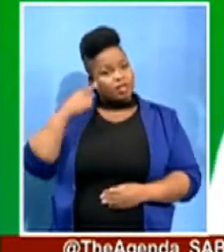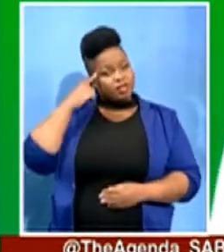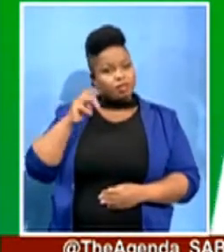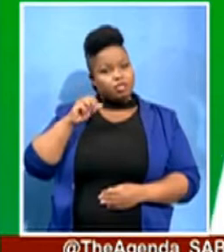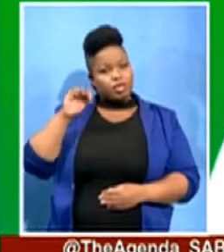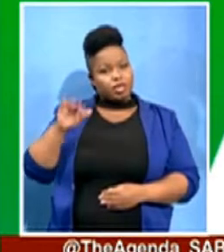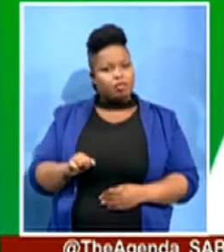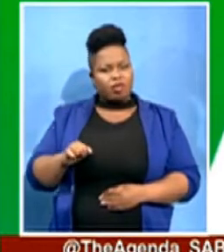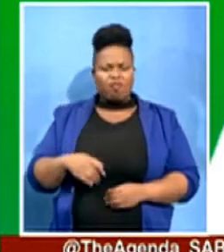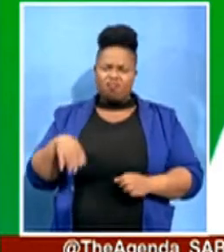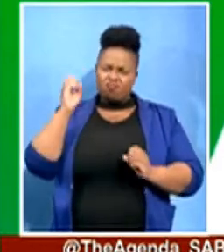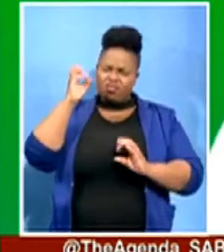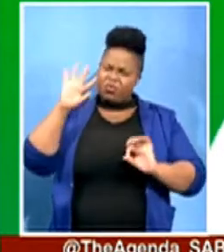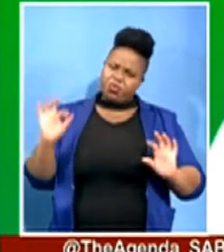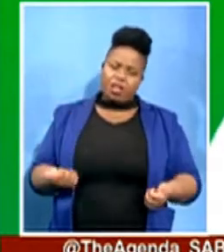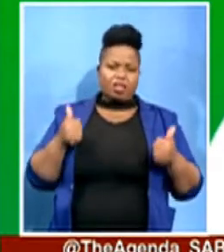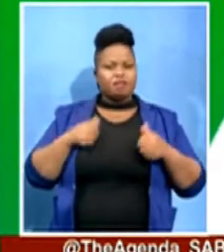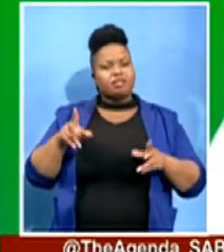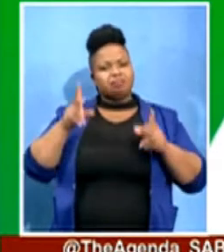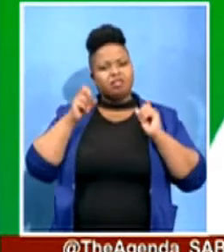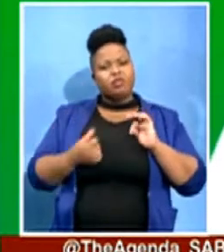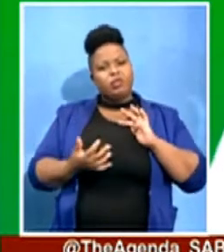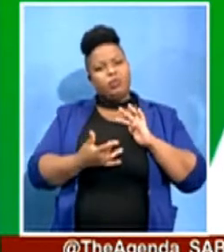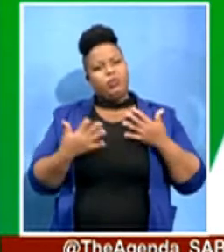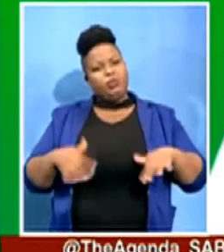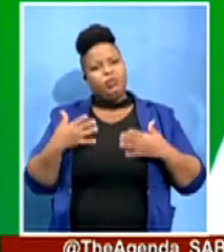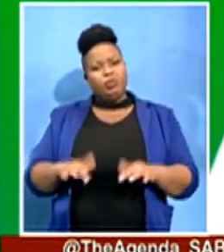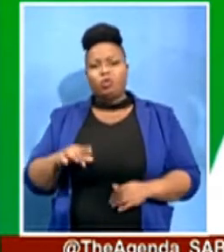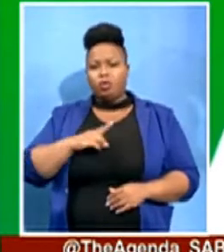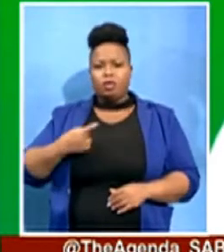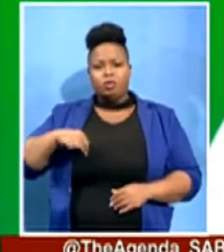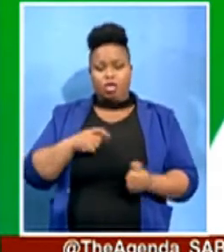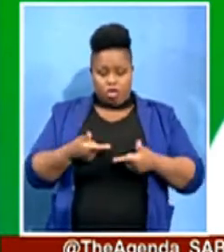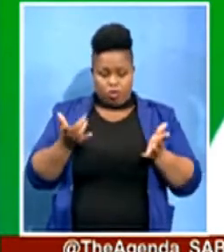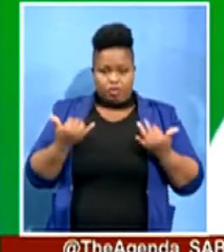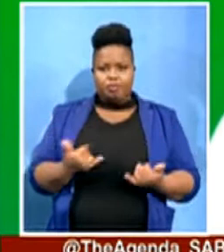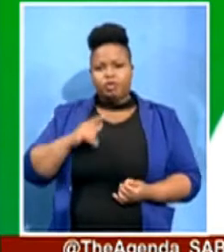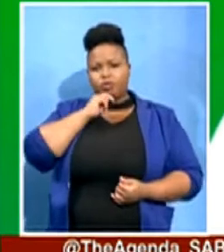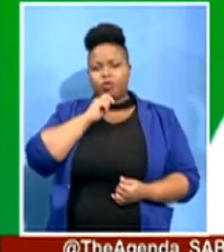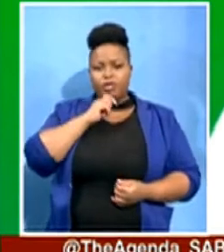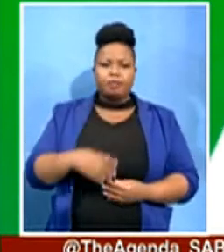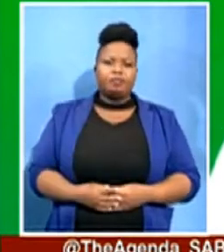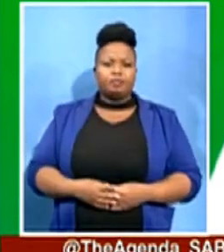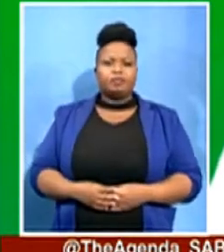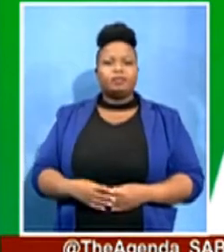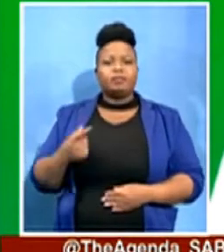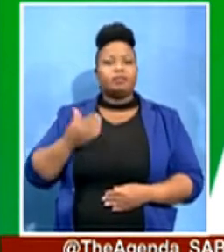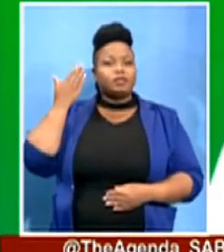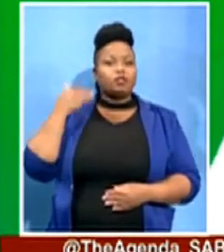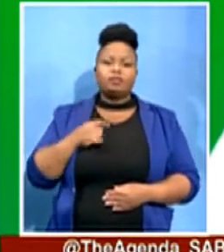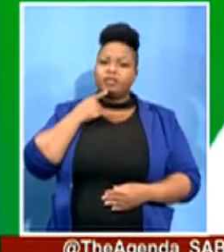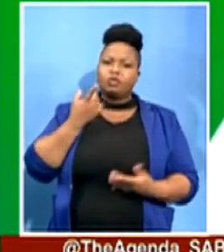of the spirit of what we are launching here this morning. As I said before, we are extremely excited to